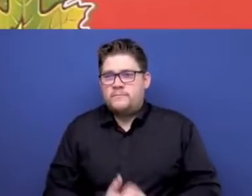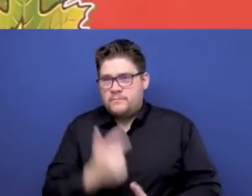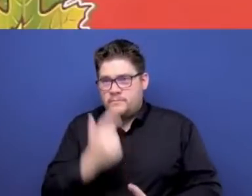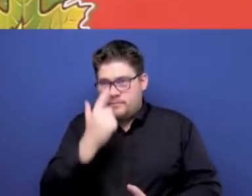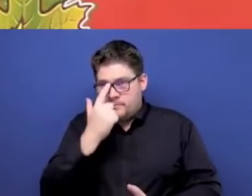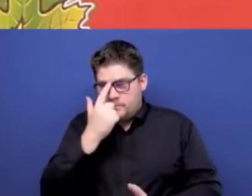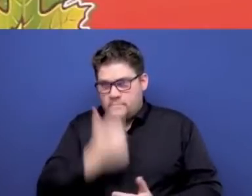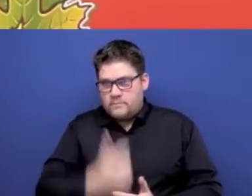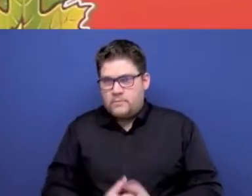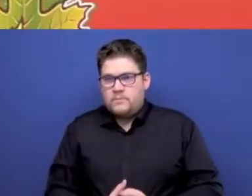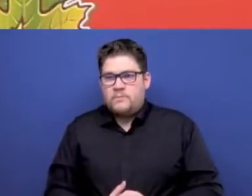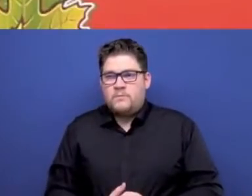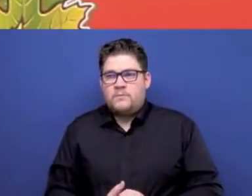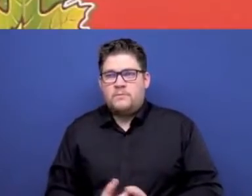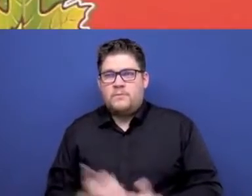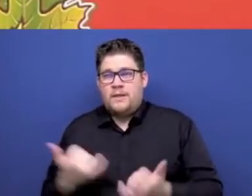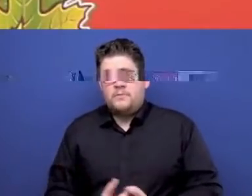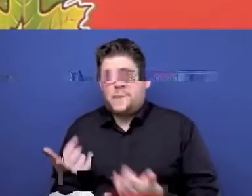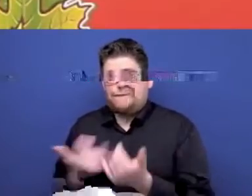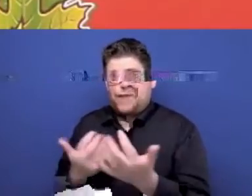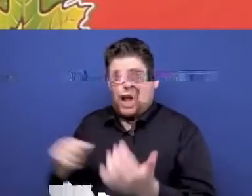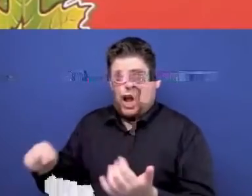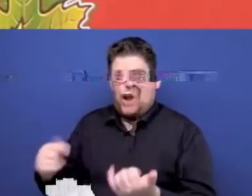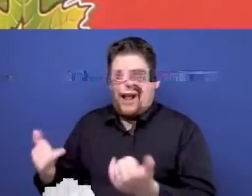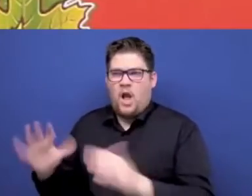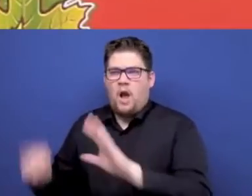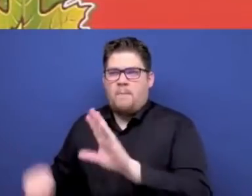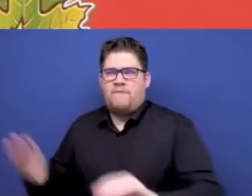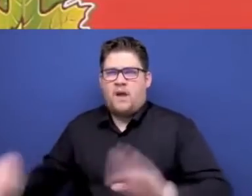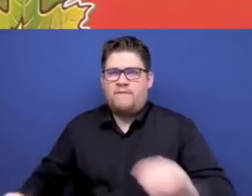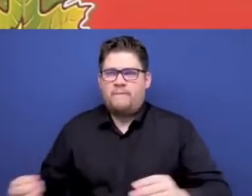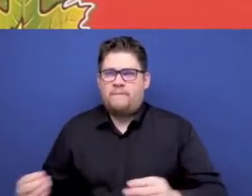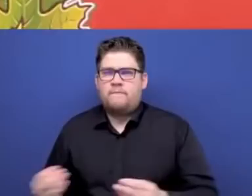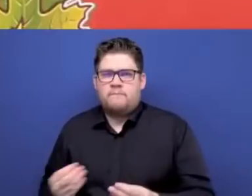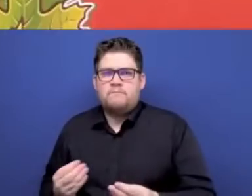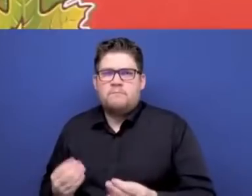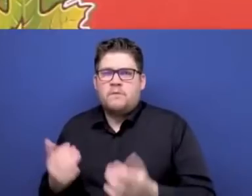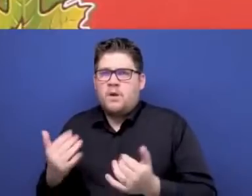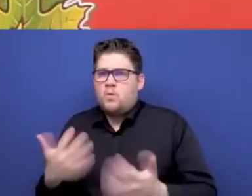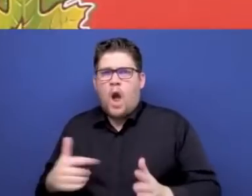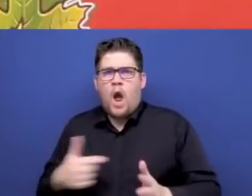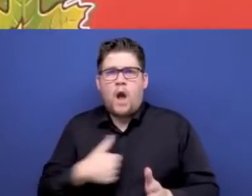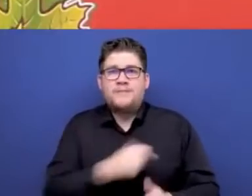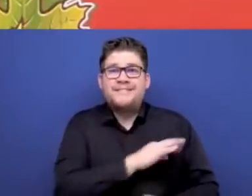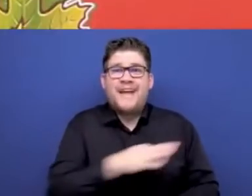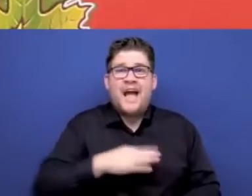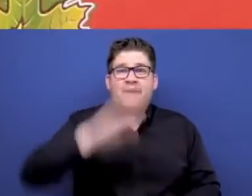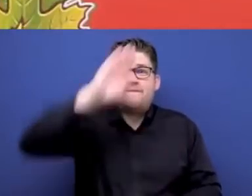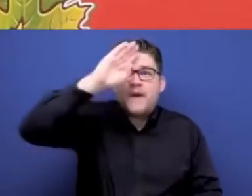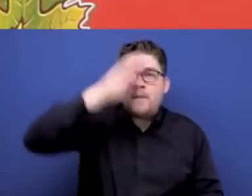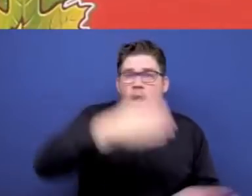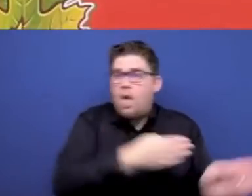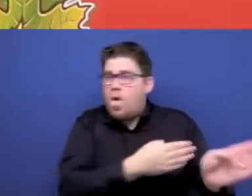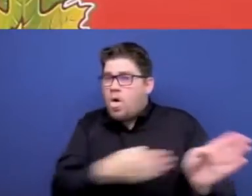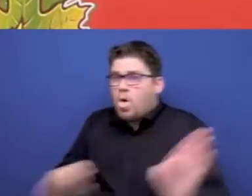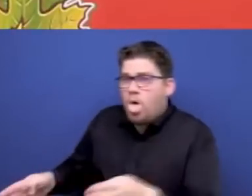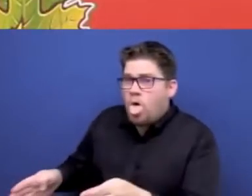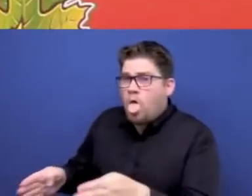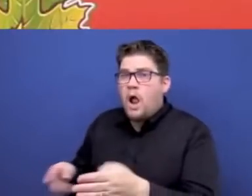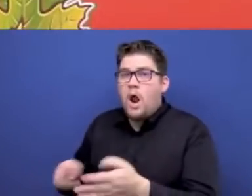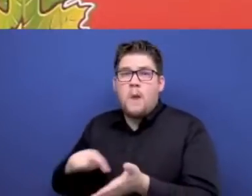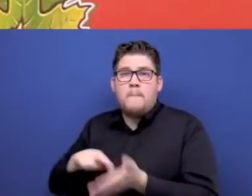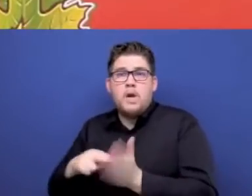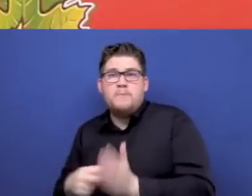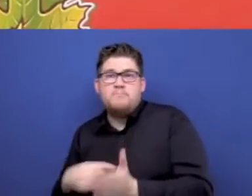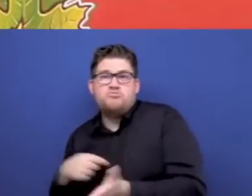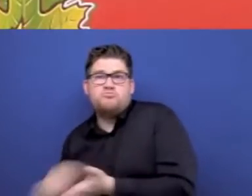order to supplement fires that have been appear to have been intentionally caused. There were some